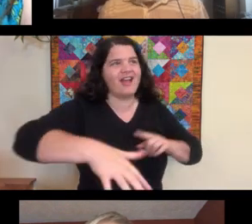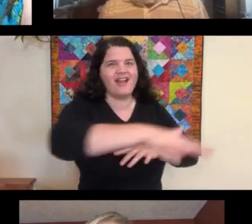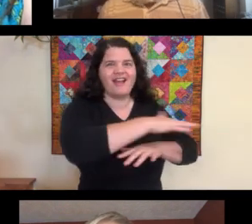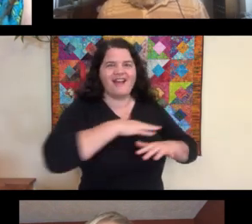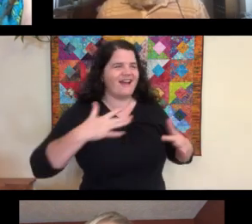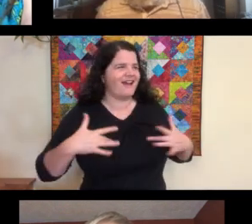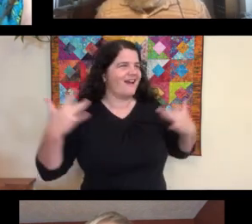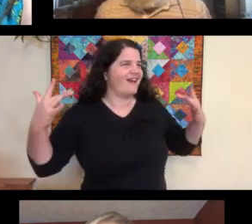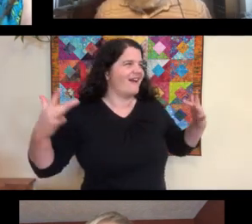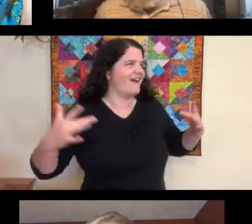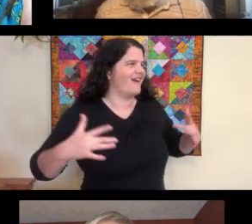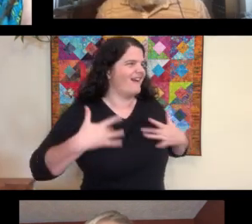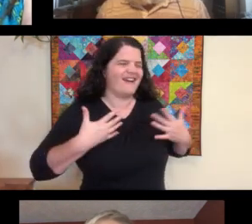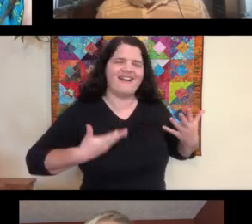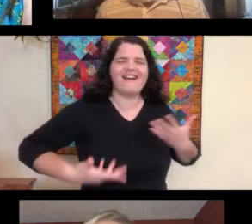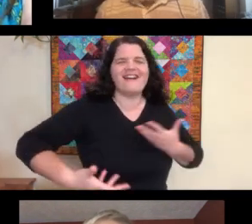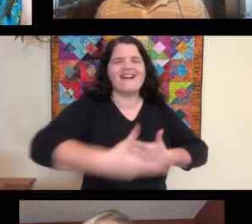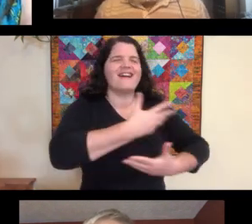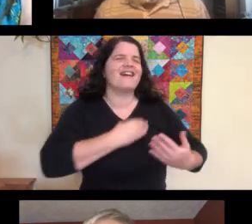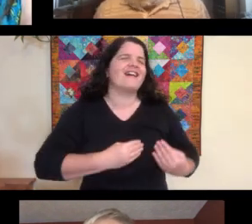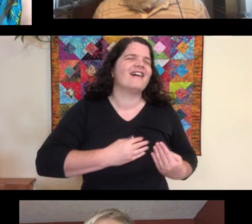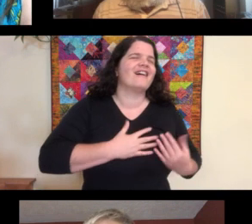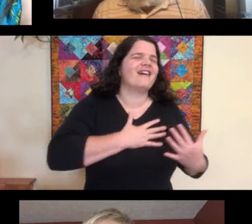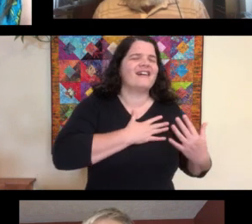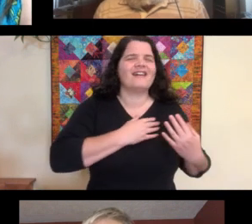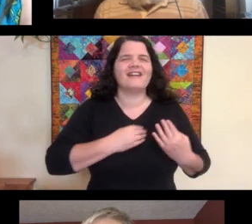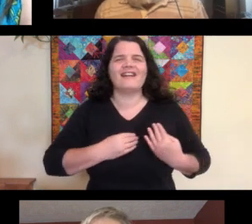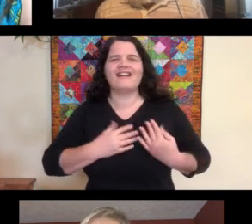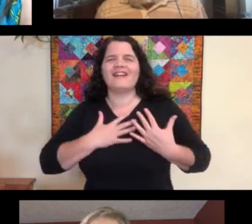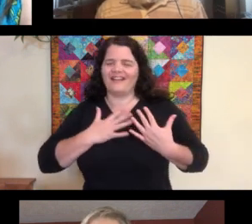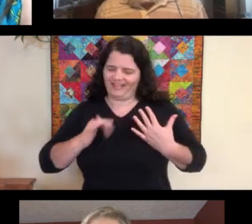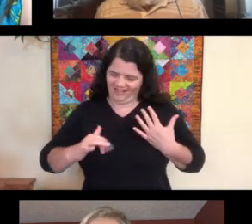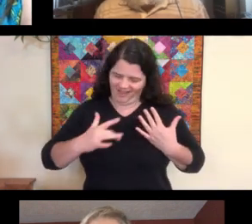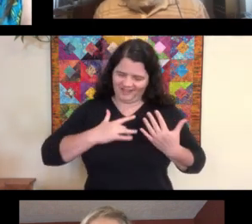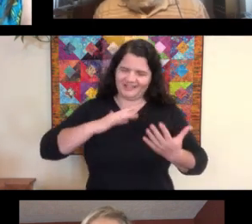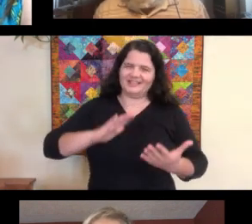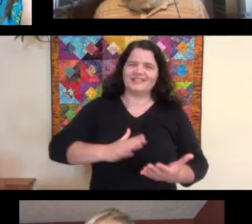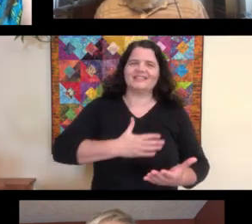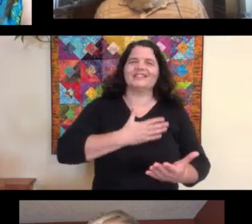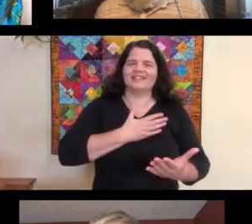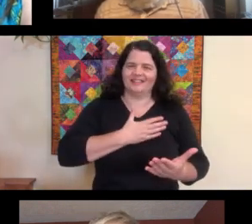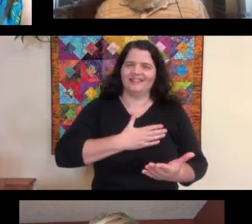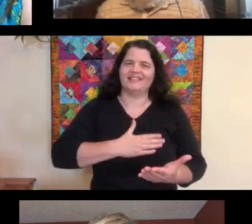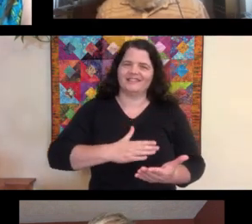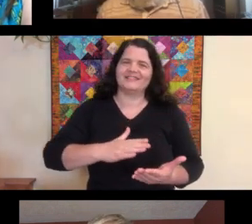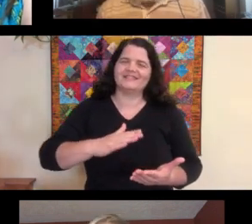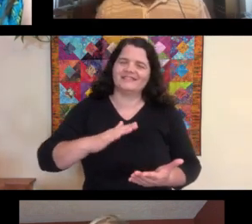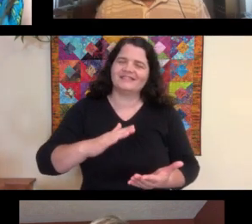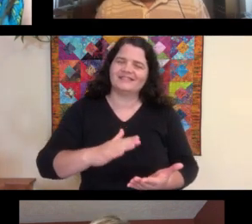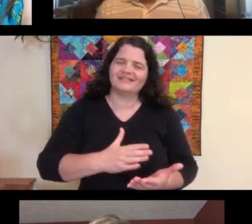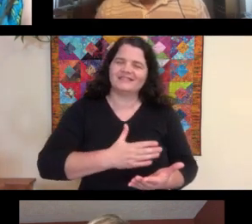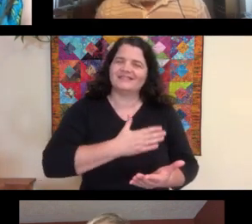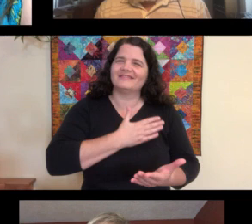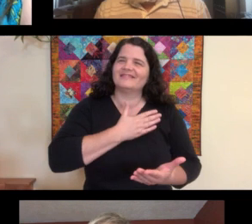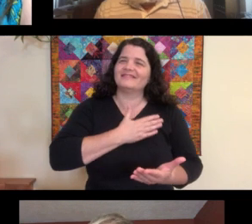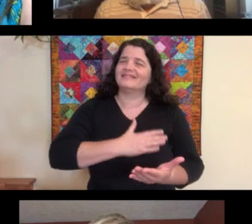both far and near, how can I keep from singing?